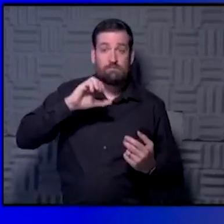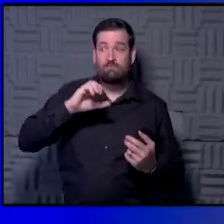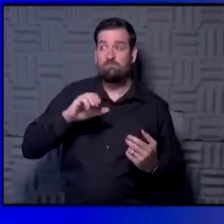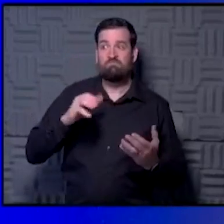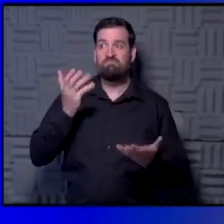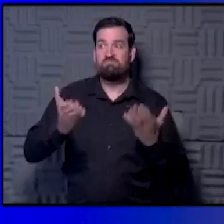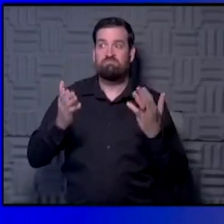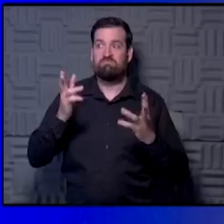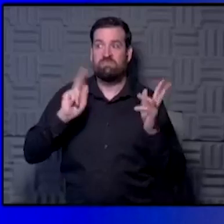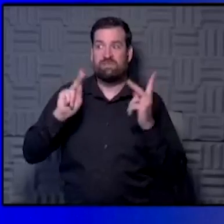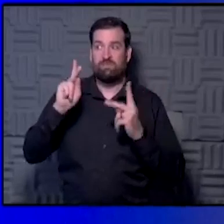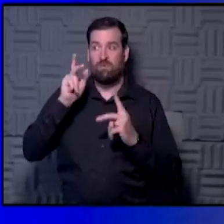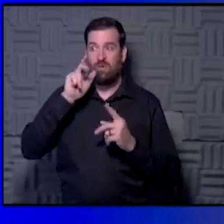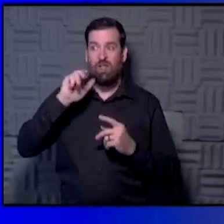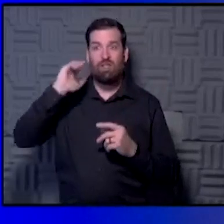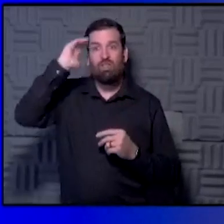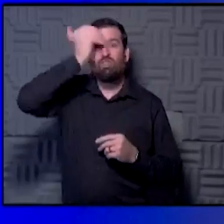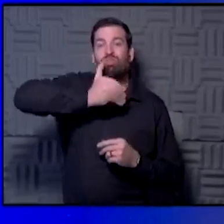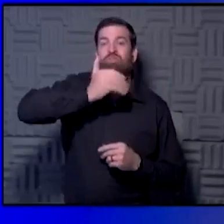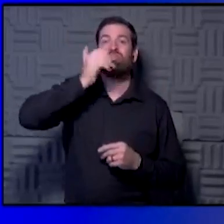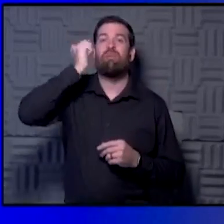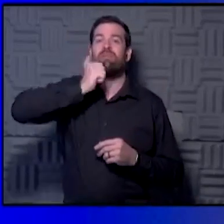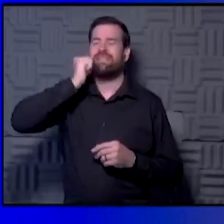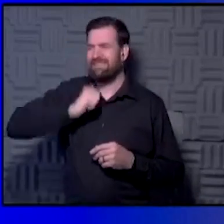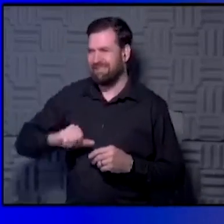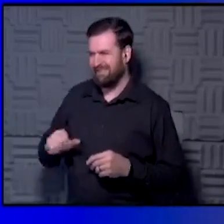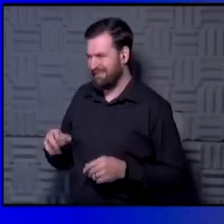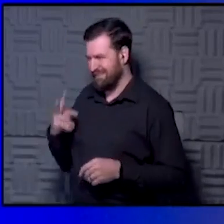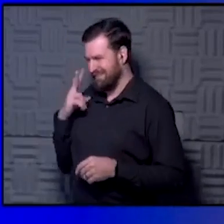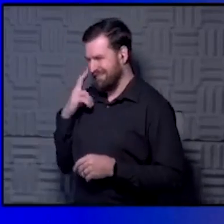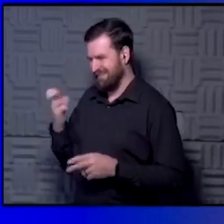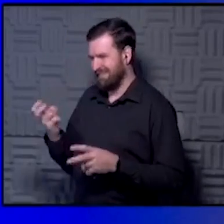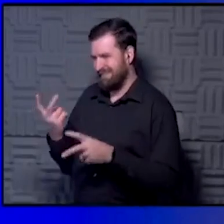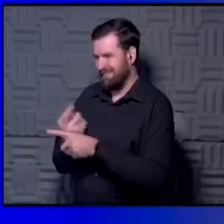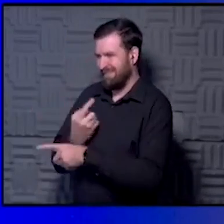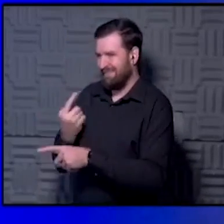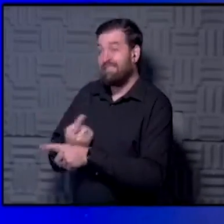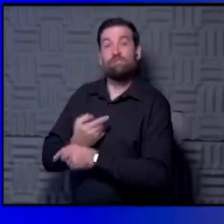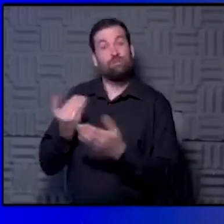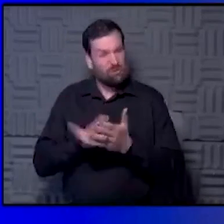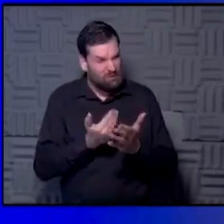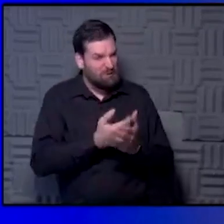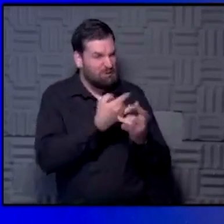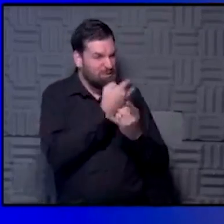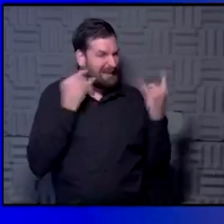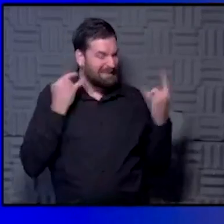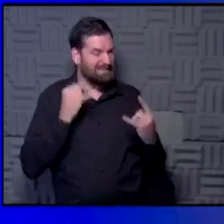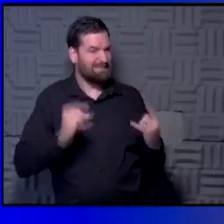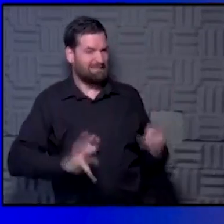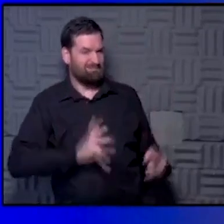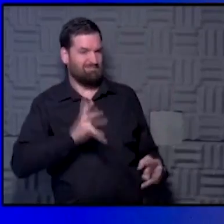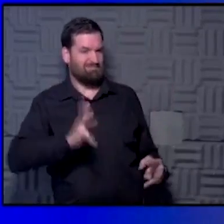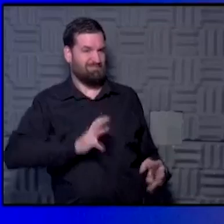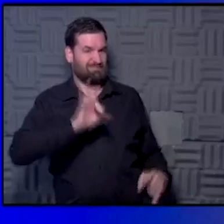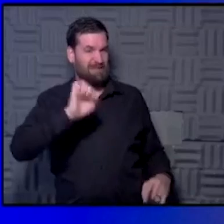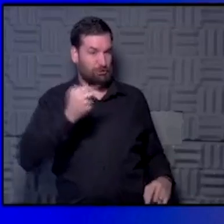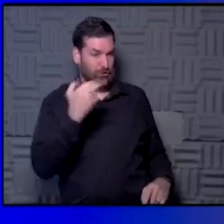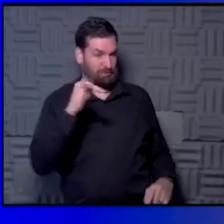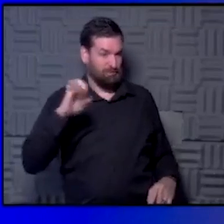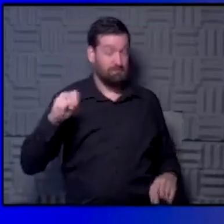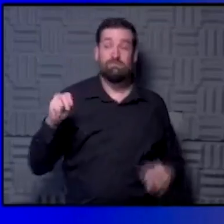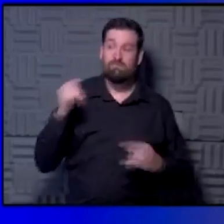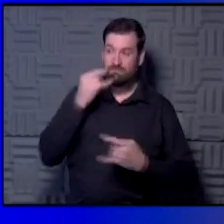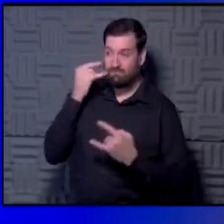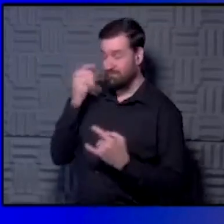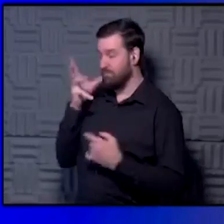those around on everyday life. I don't think that'll be part of the house. New mask fashion, because I think as we're moving forward into this, masks